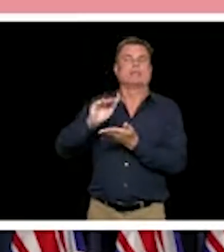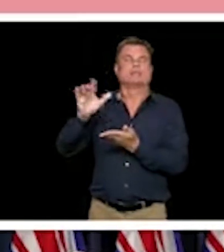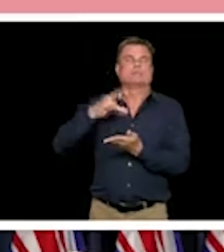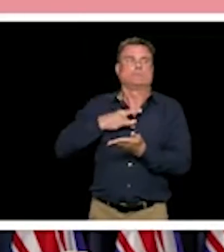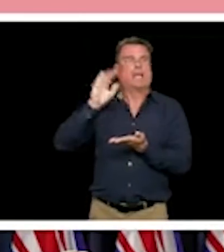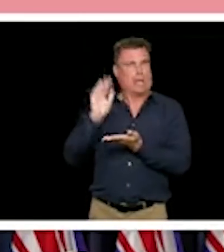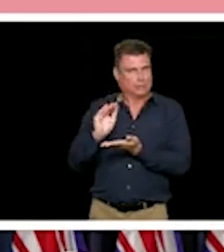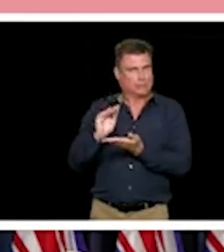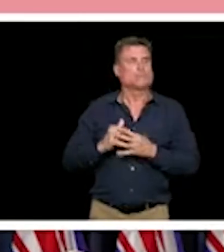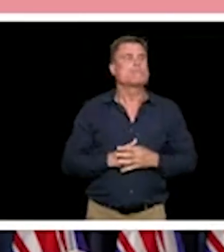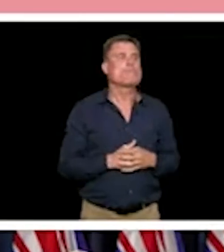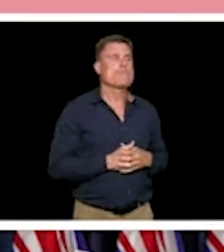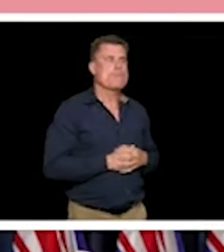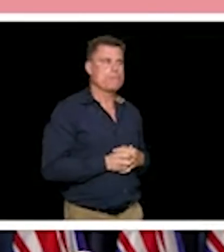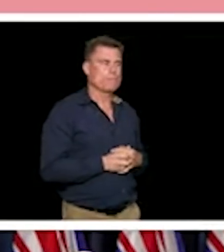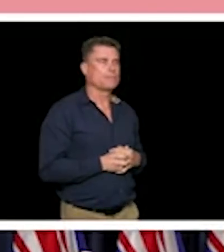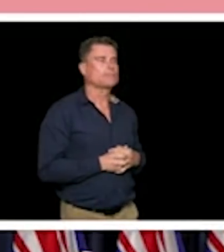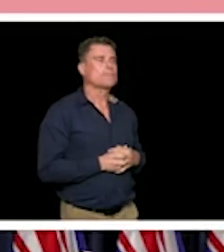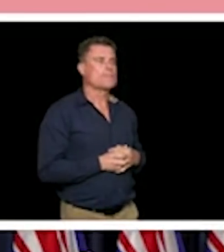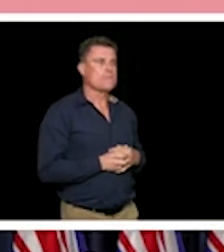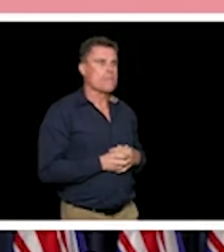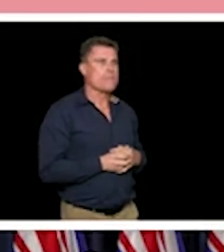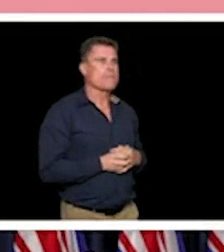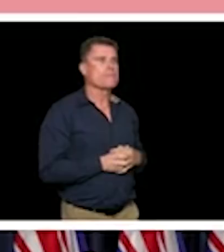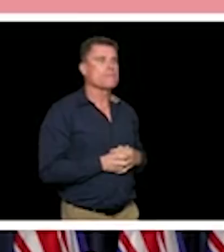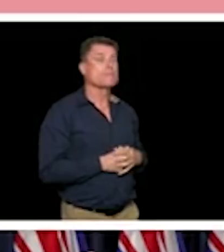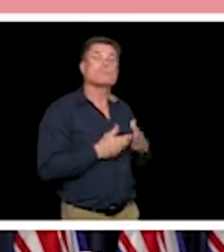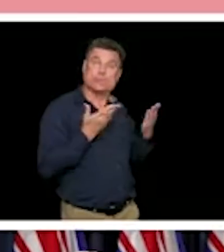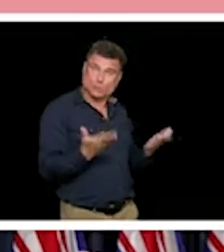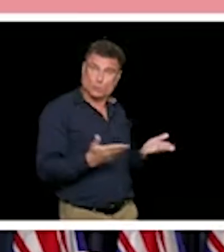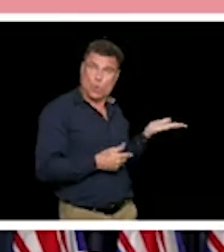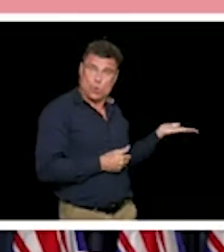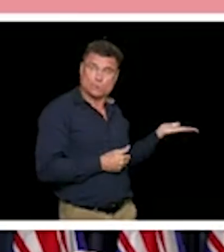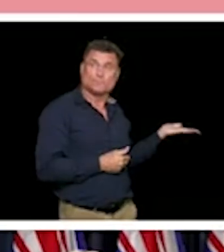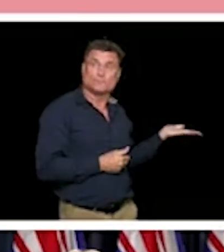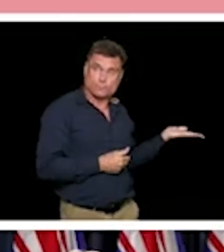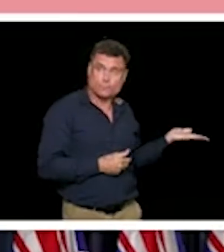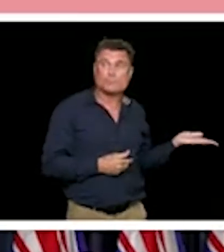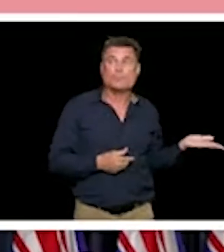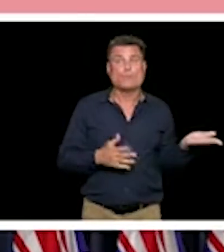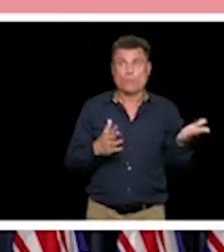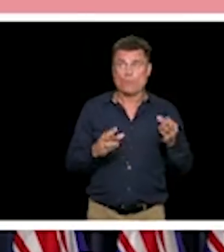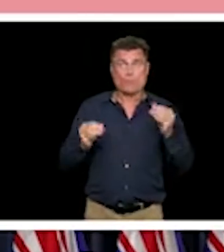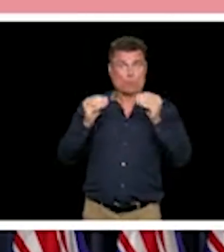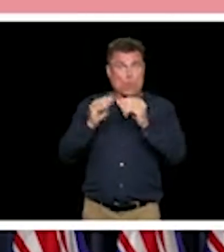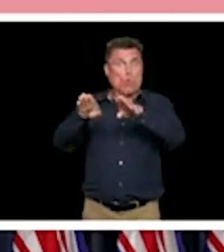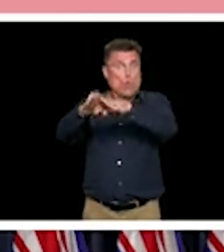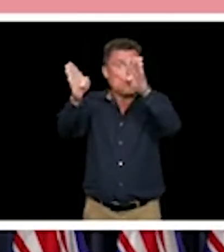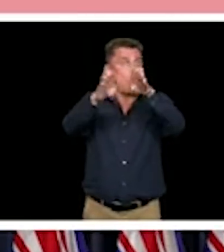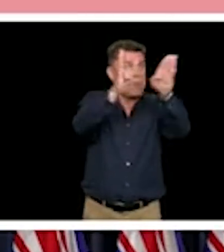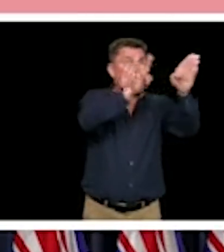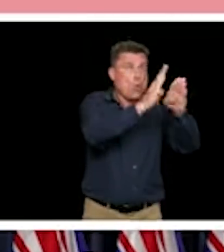health system in place as well. So as we have relaxed our measures to open up,